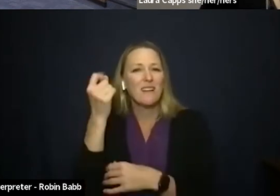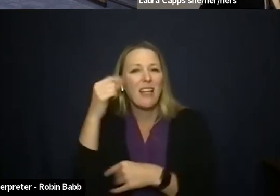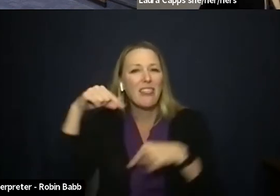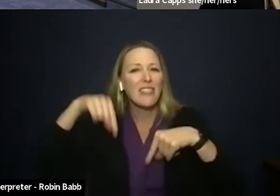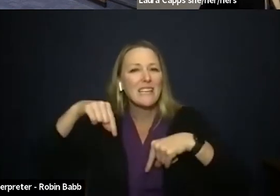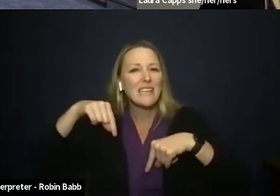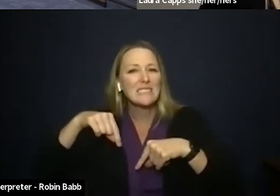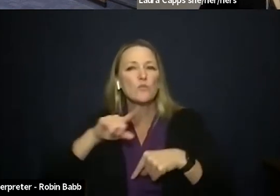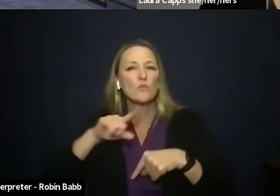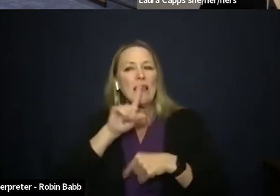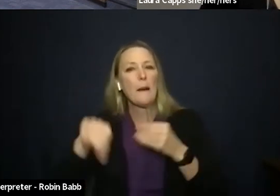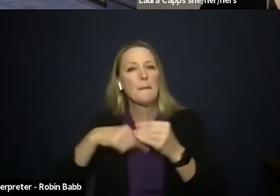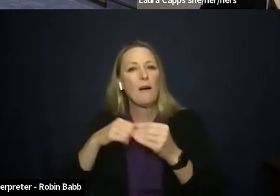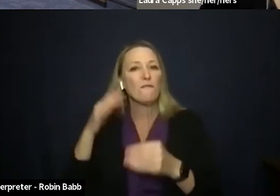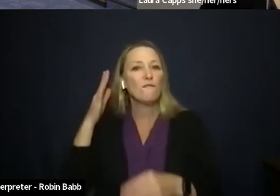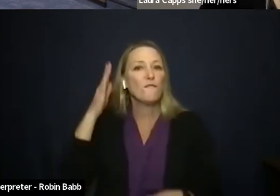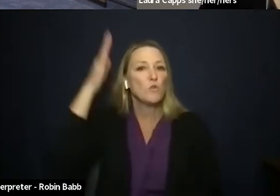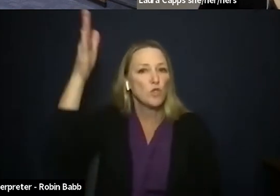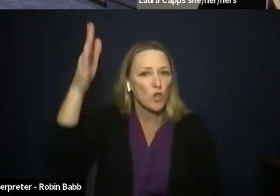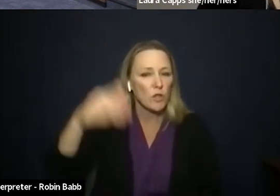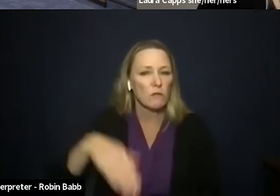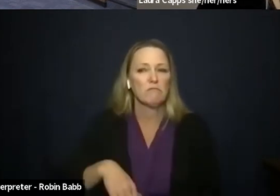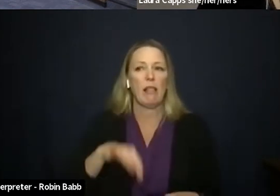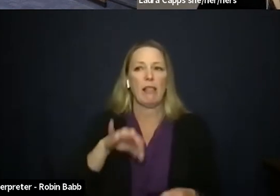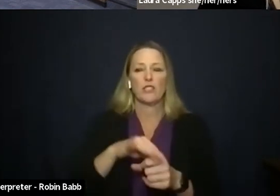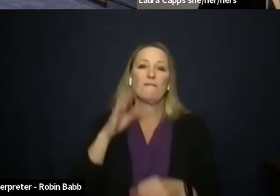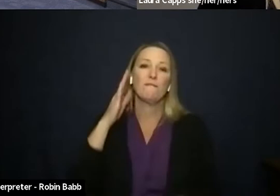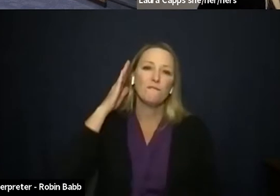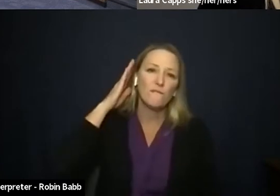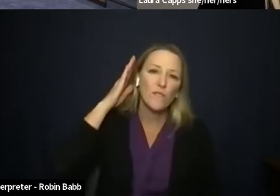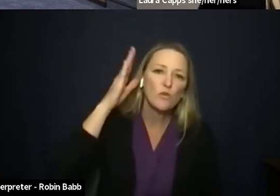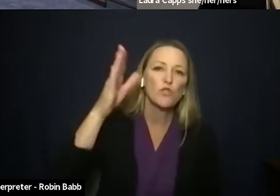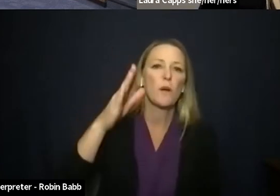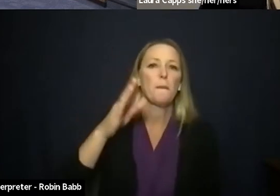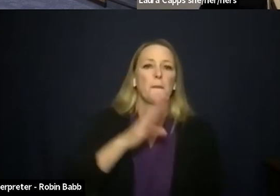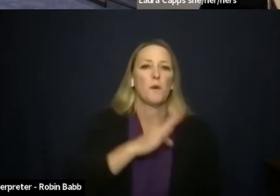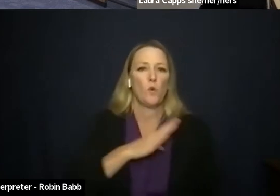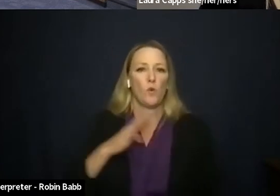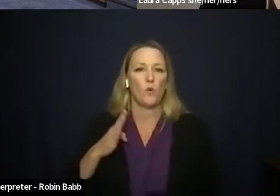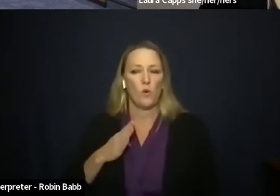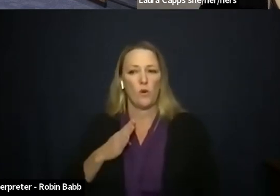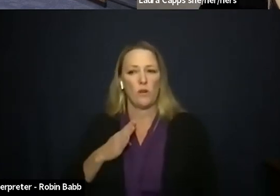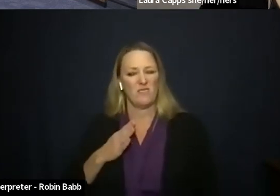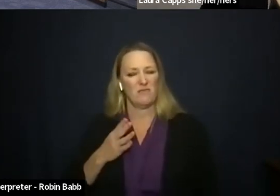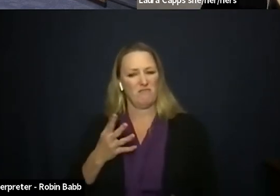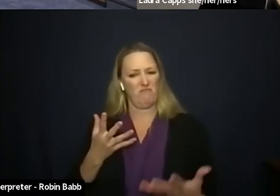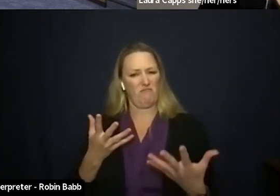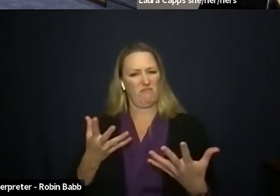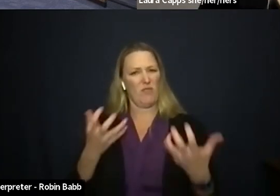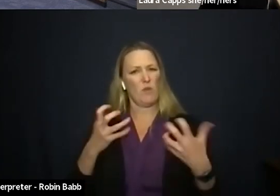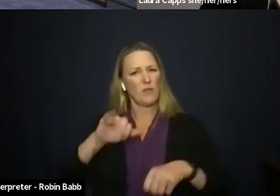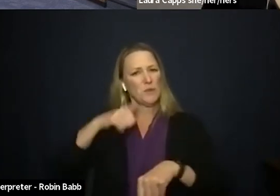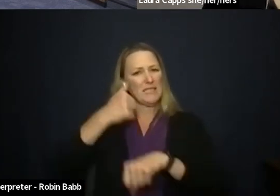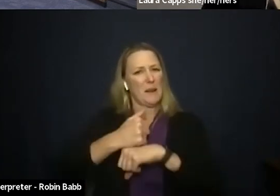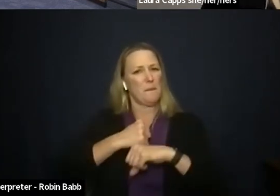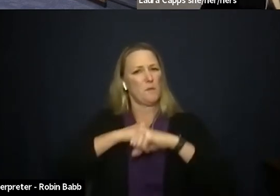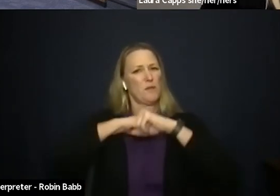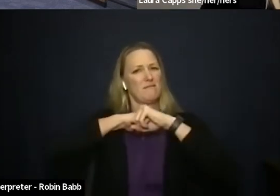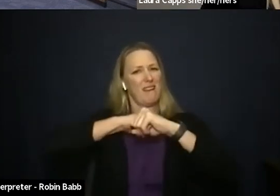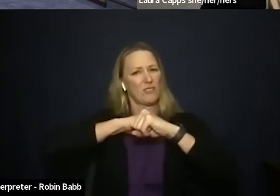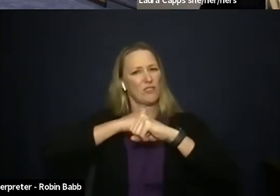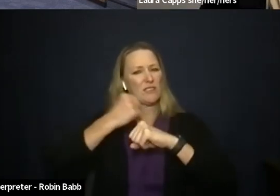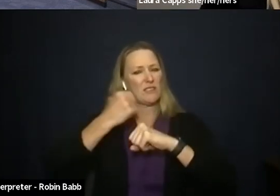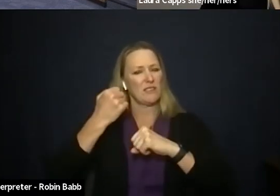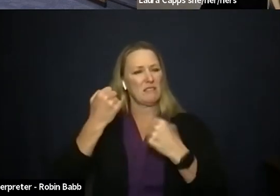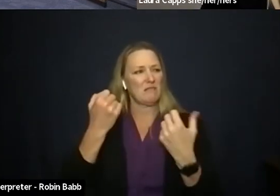future elections and the future board and to it to provide some protections so that the the uh